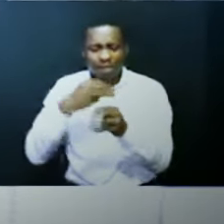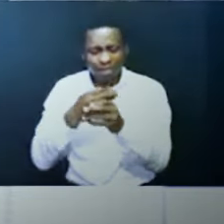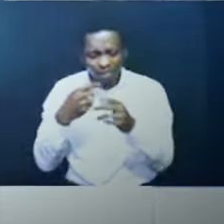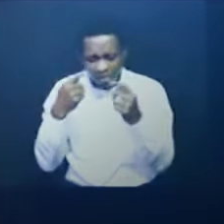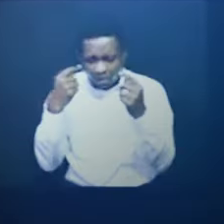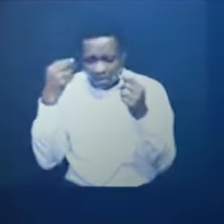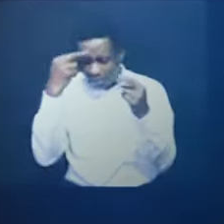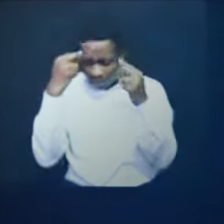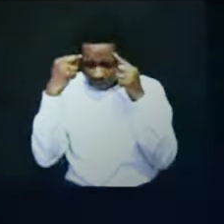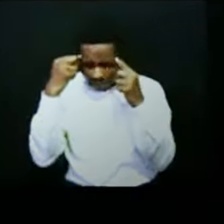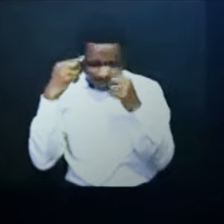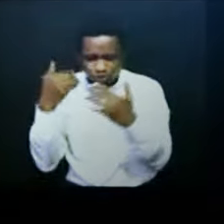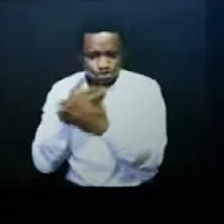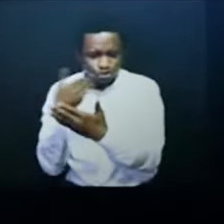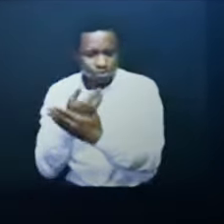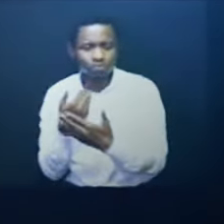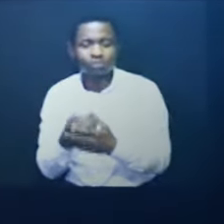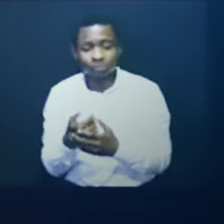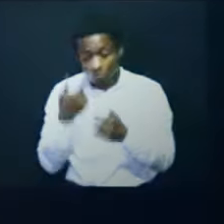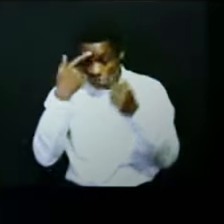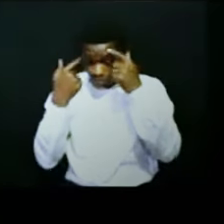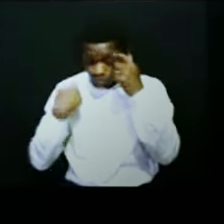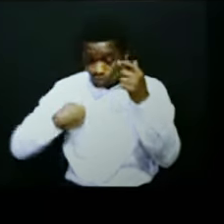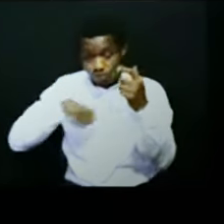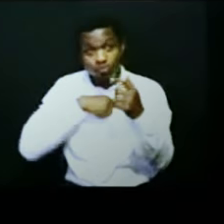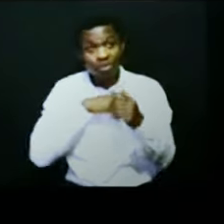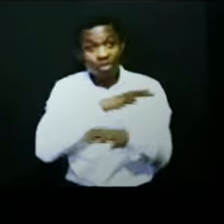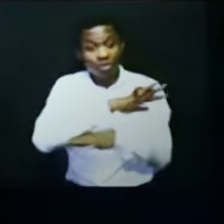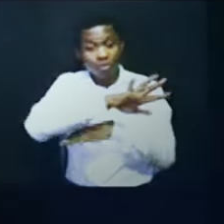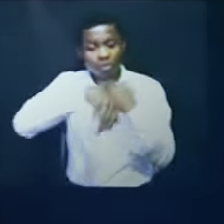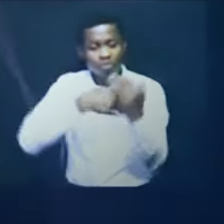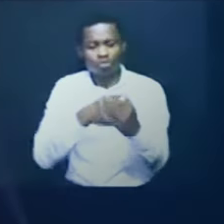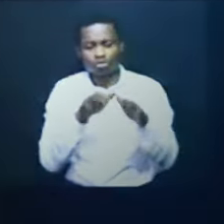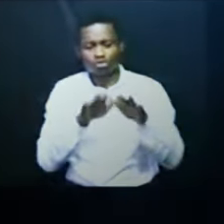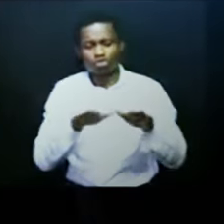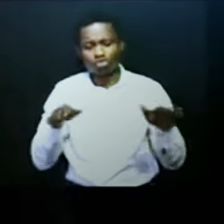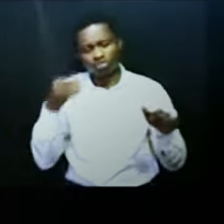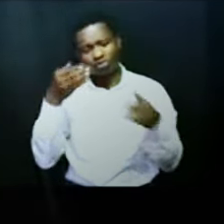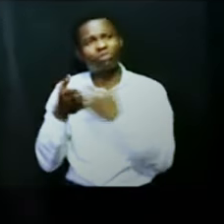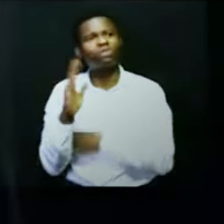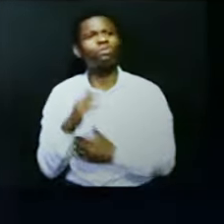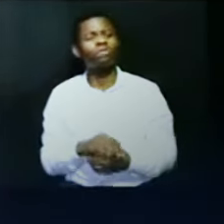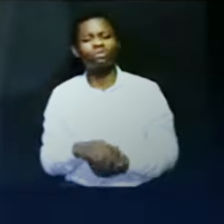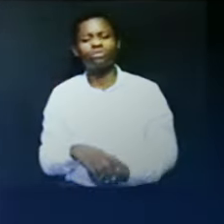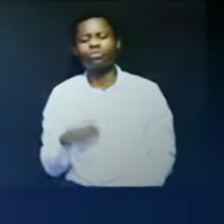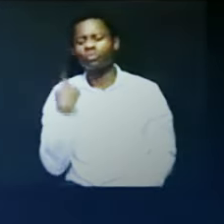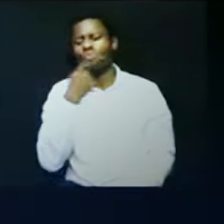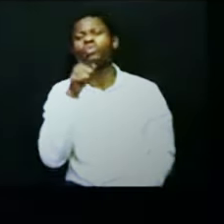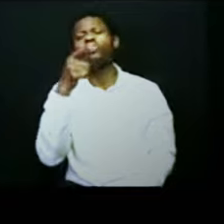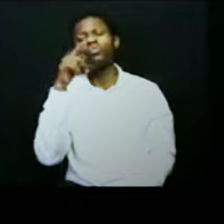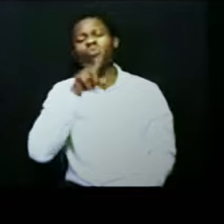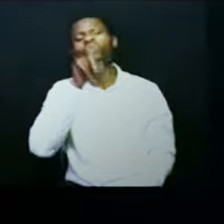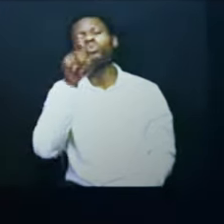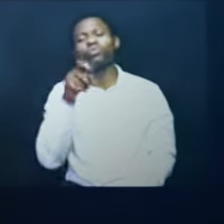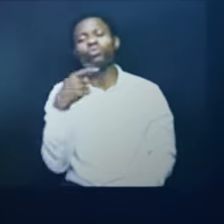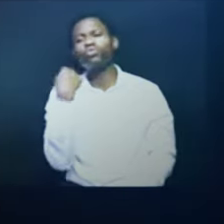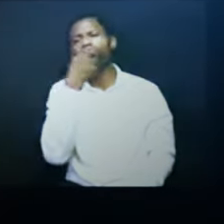are children of God. So who are you?